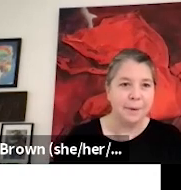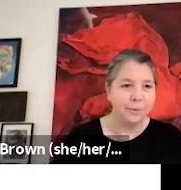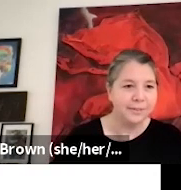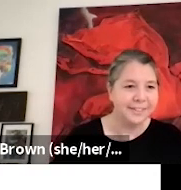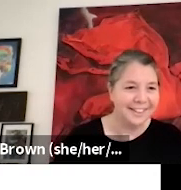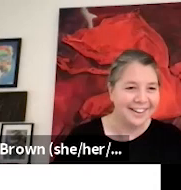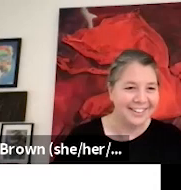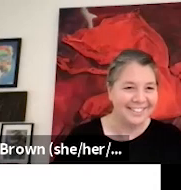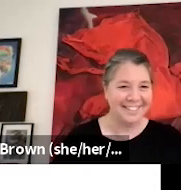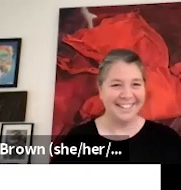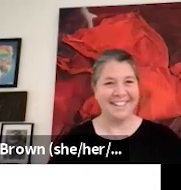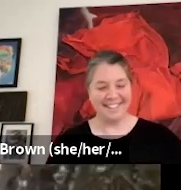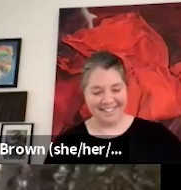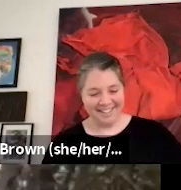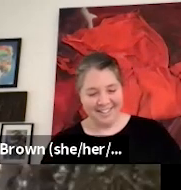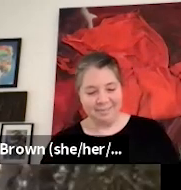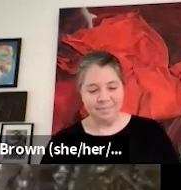Where's my mouse? There it is.